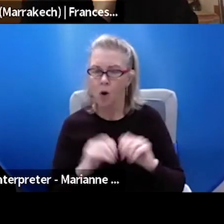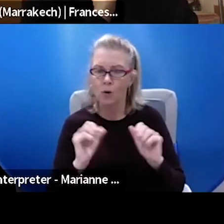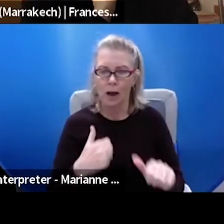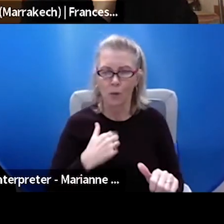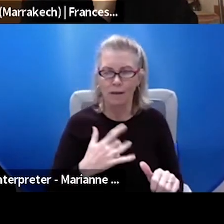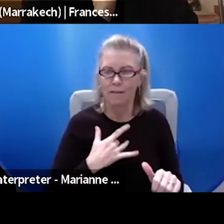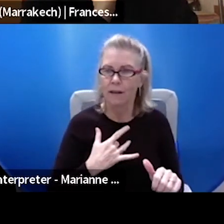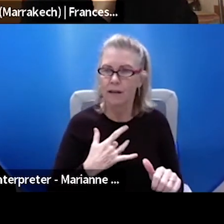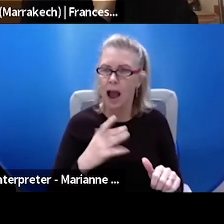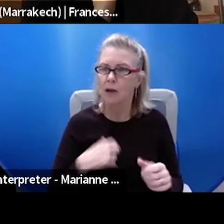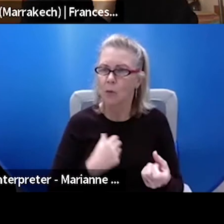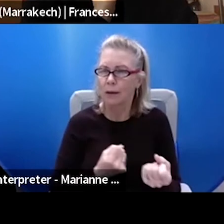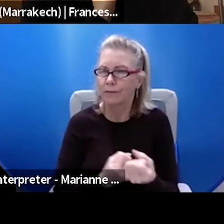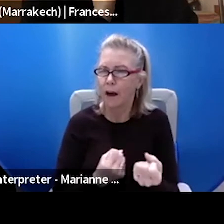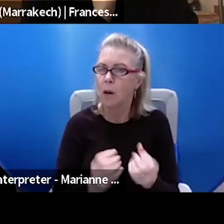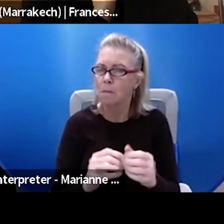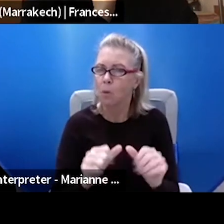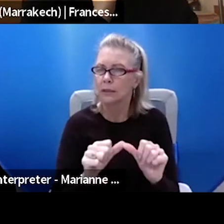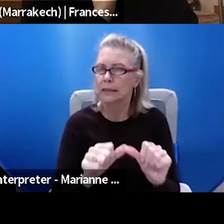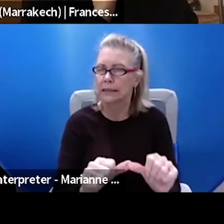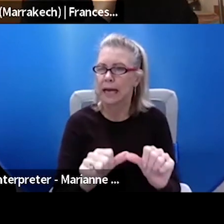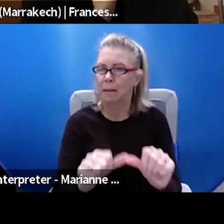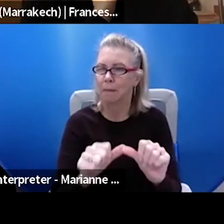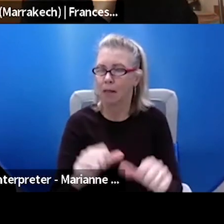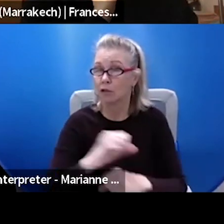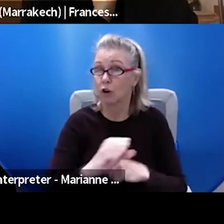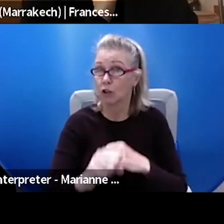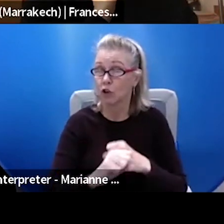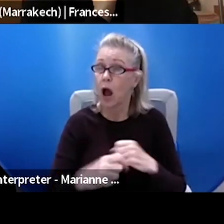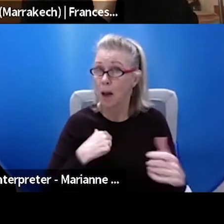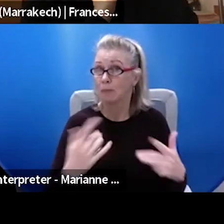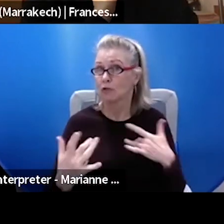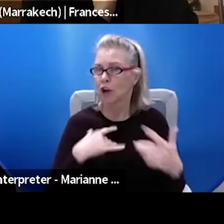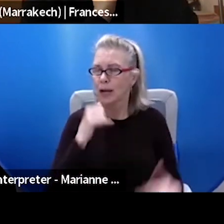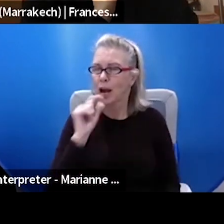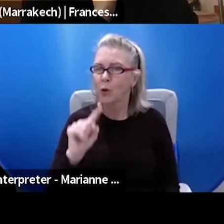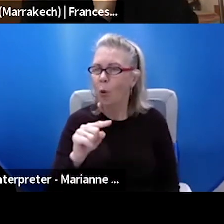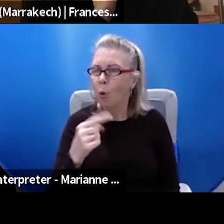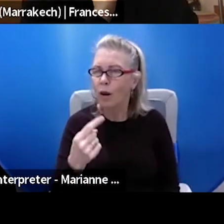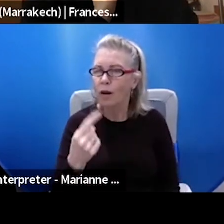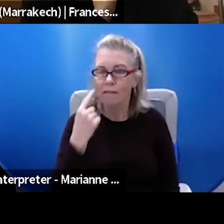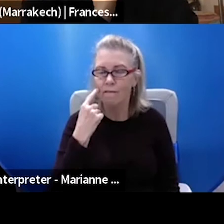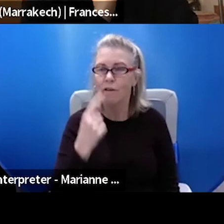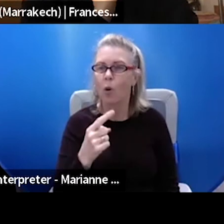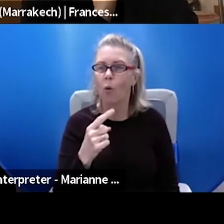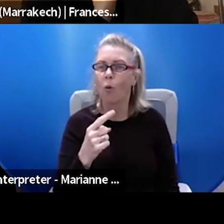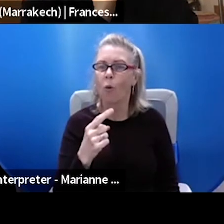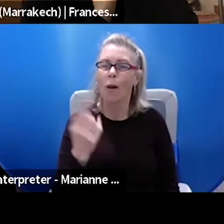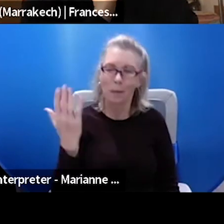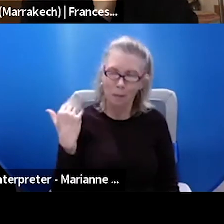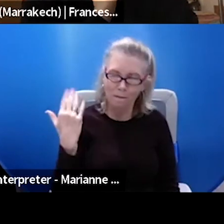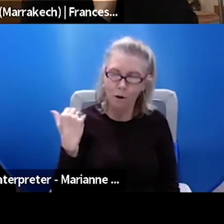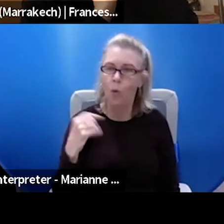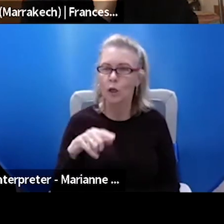sustainable structures? Because I'm also concerned not only for you see what the before and the during and the after